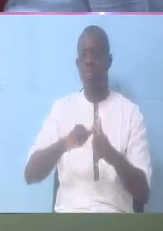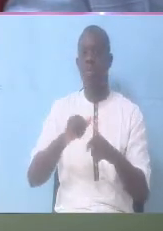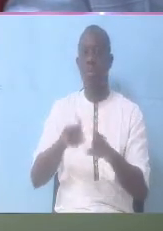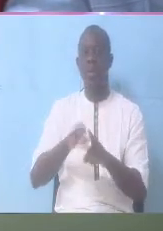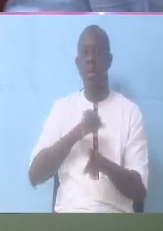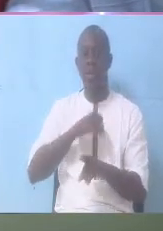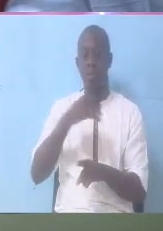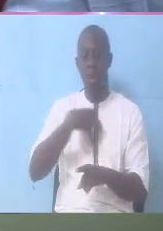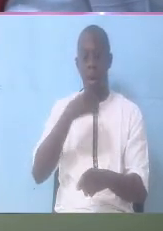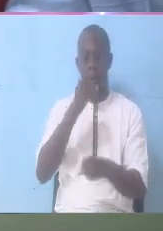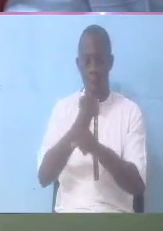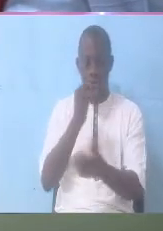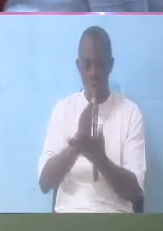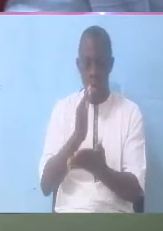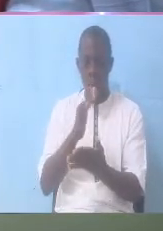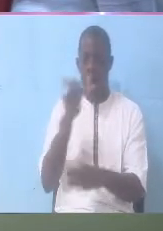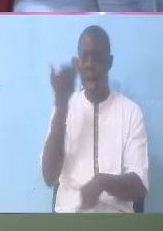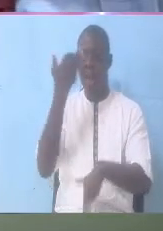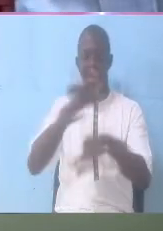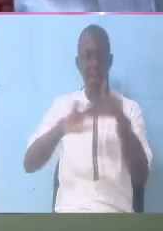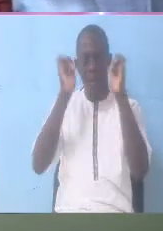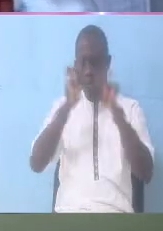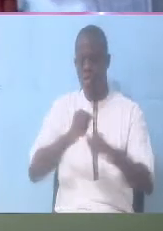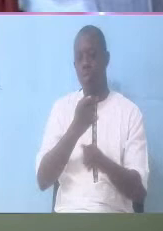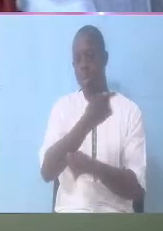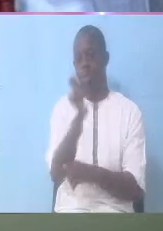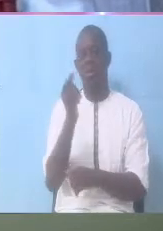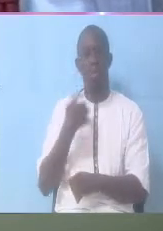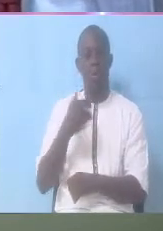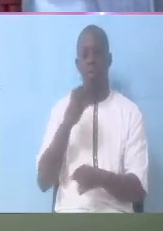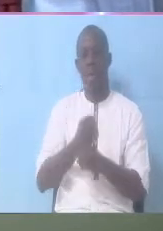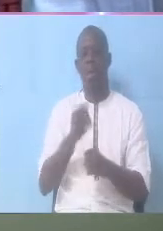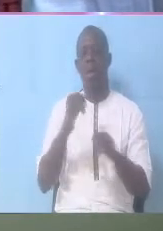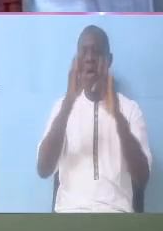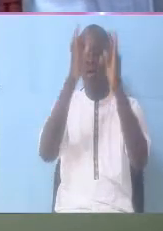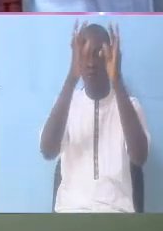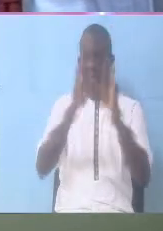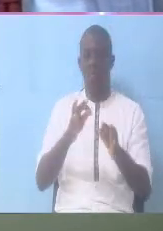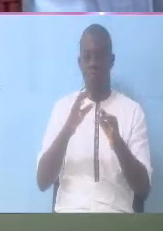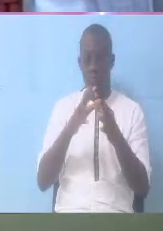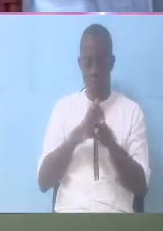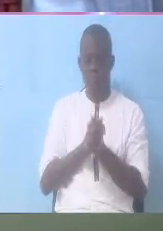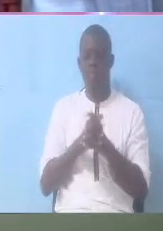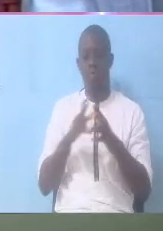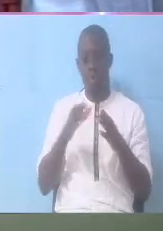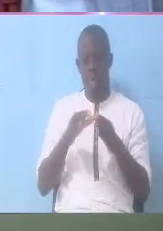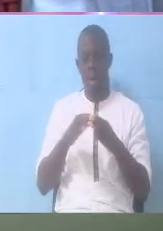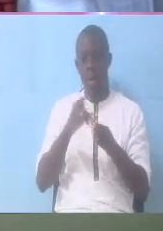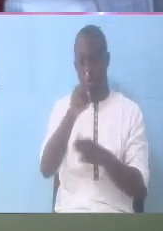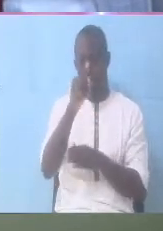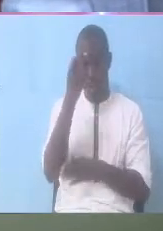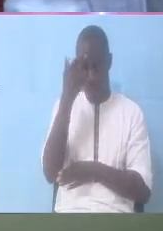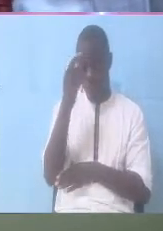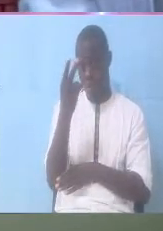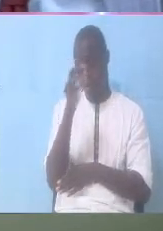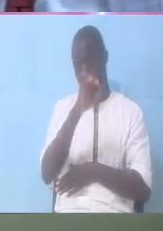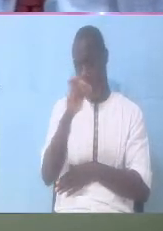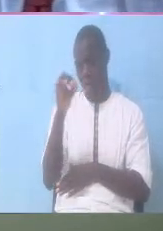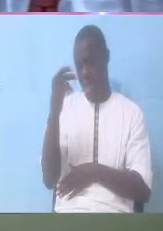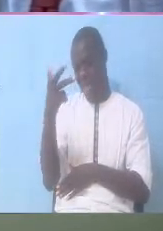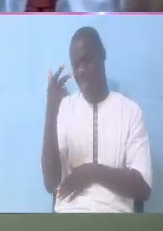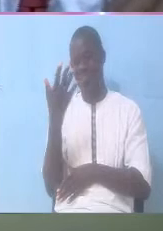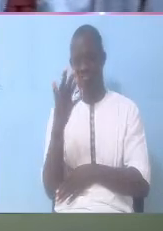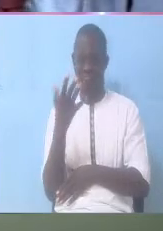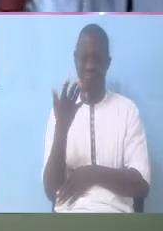together to make a campaign against him. 2007, you would think. 8. Yeah, something of that